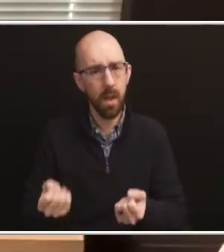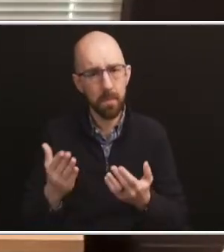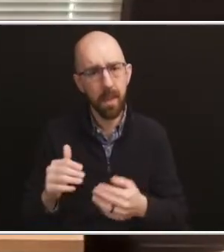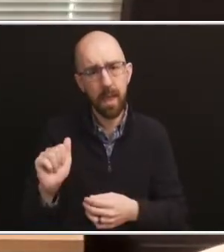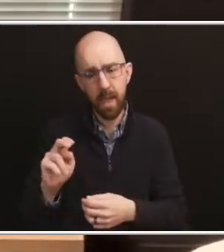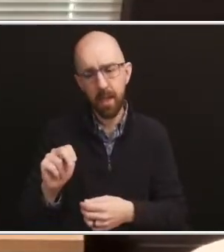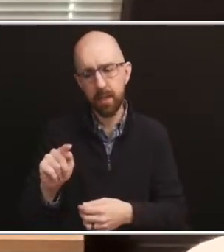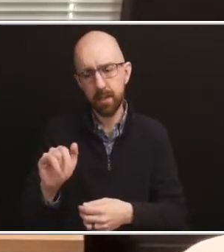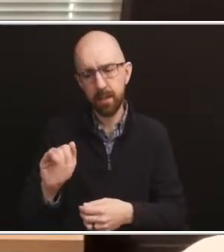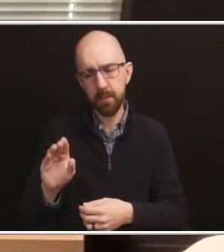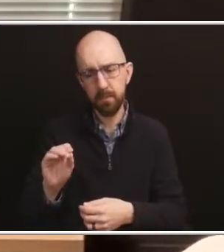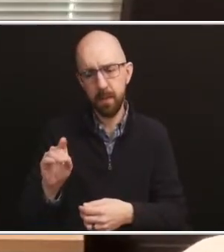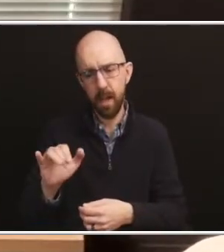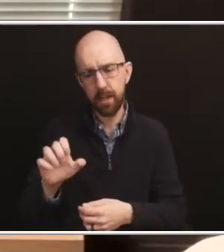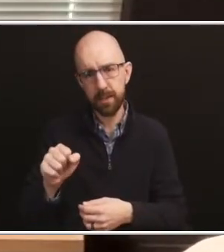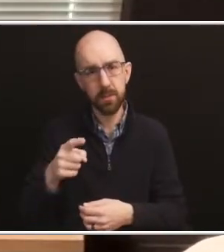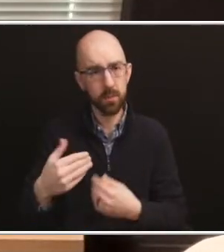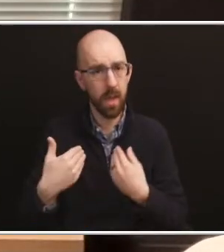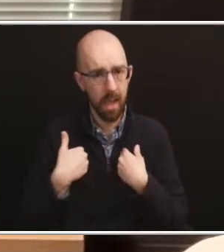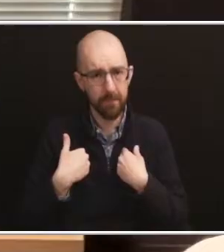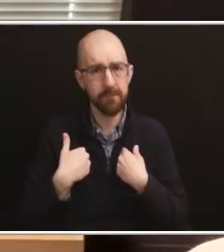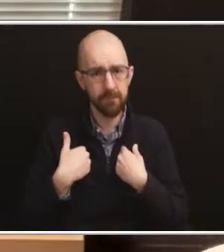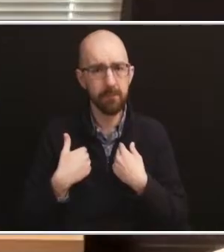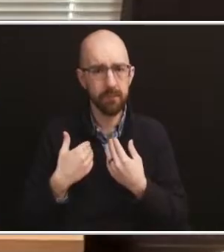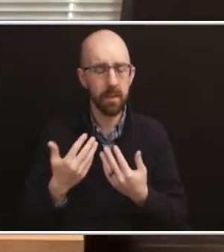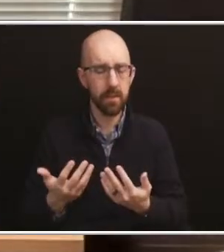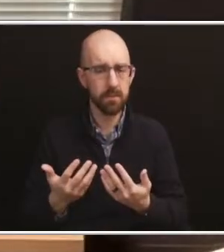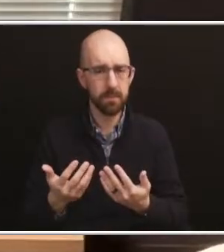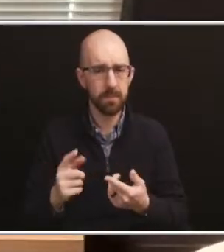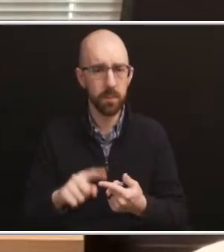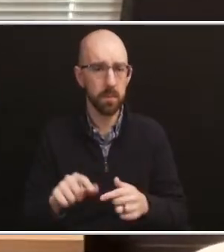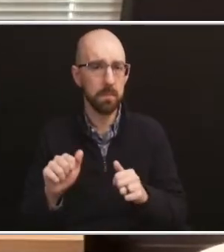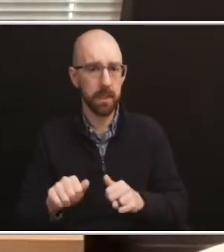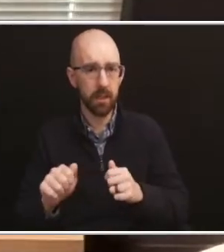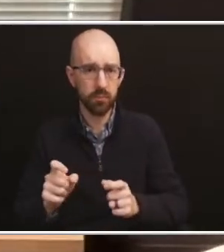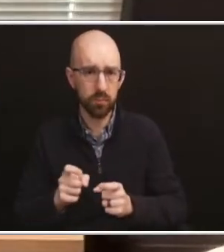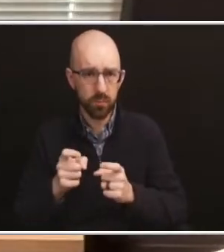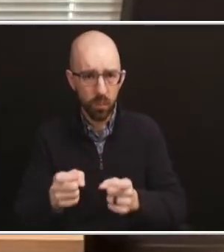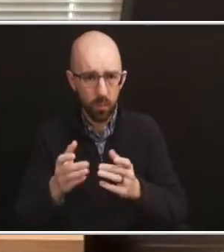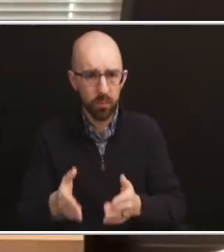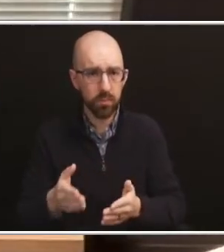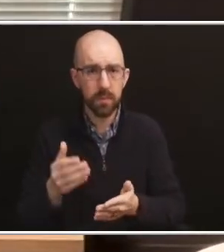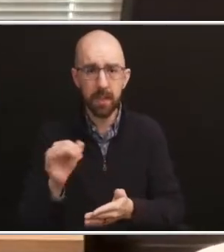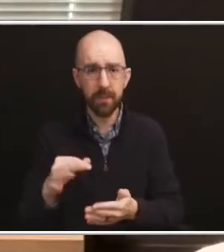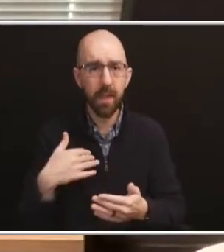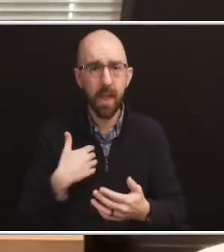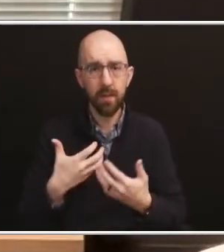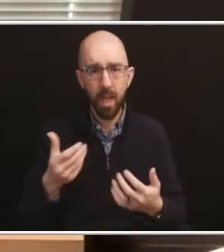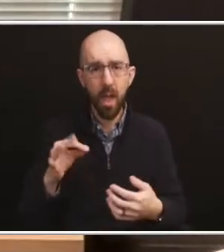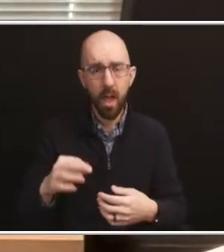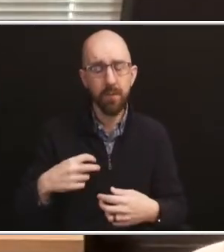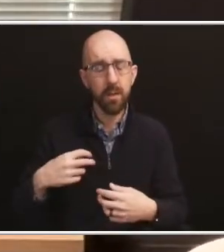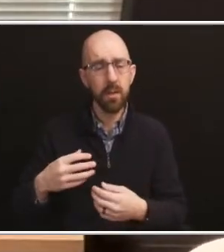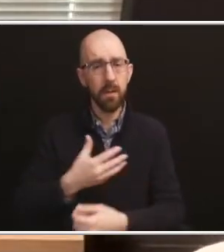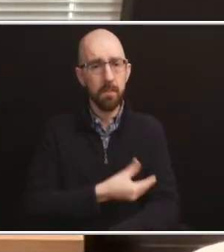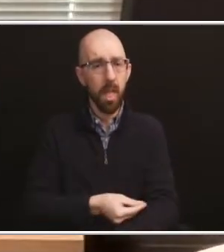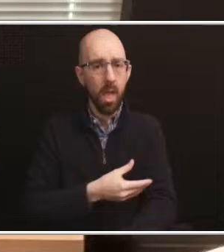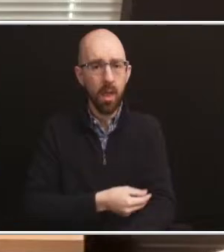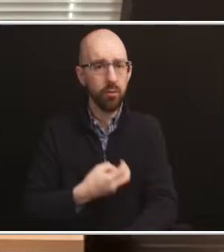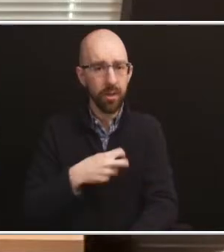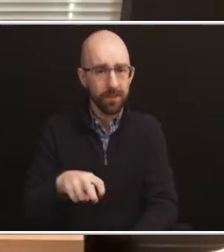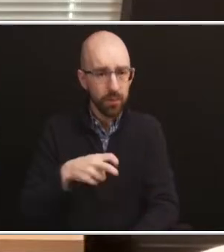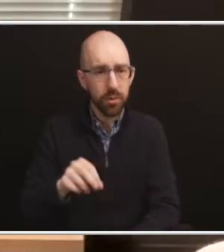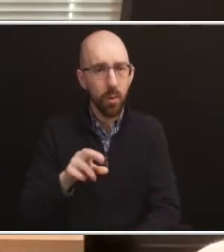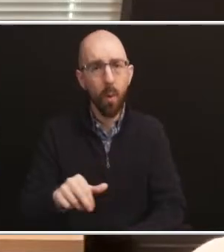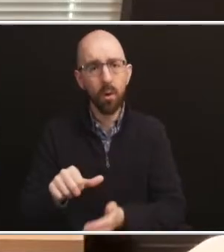that you have, to your two potential donors. Sometimes if someone's had a lot of blood transfusions or have had prior surgery, or